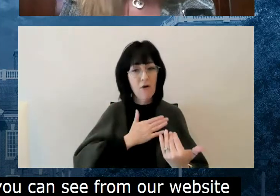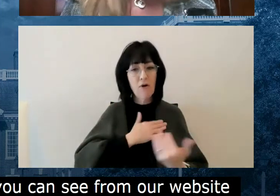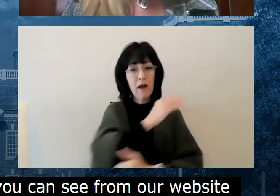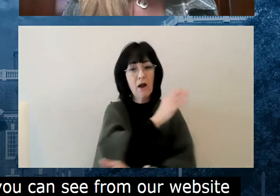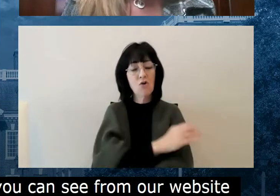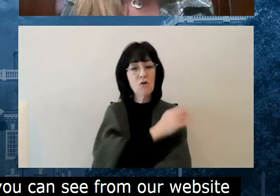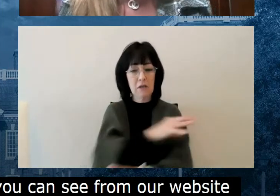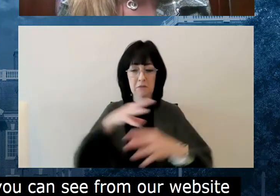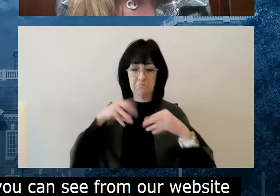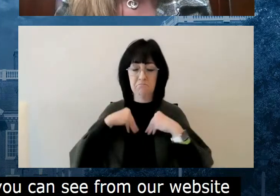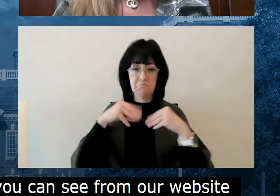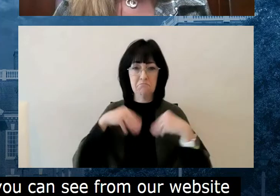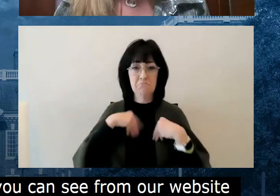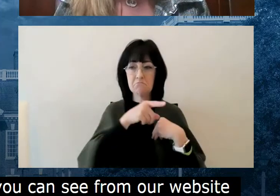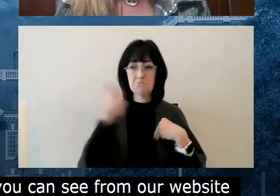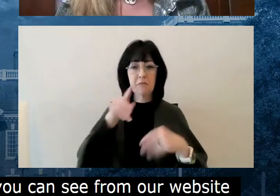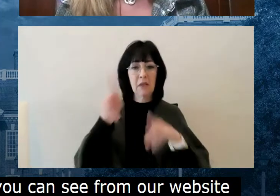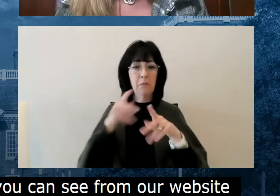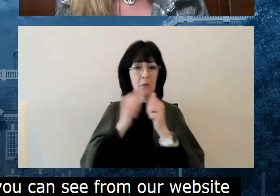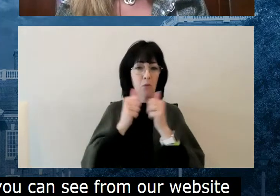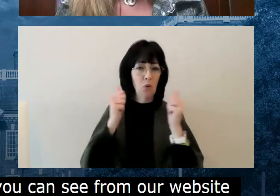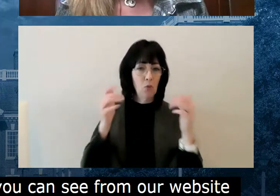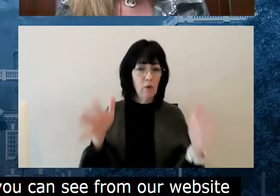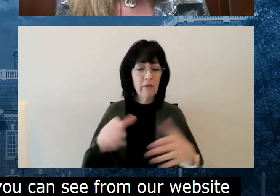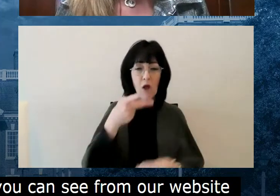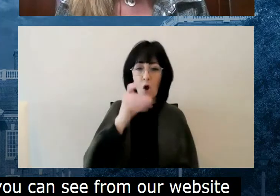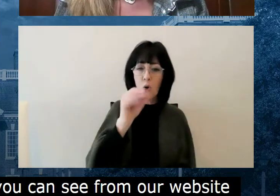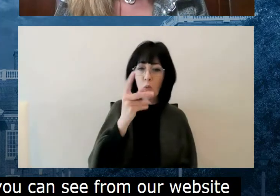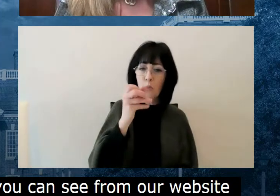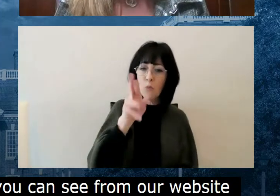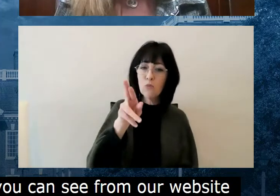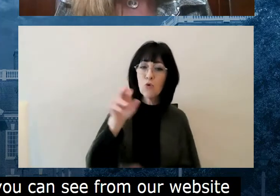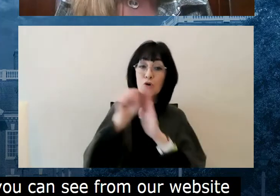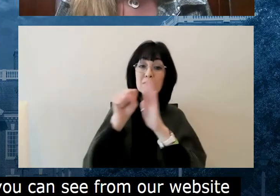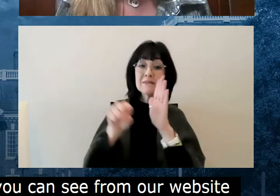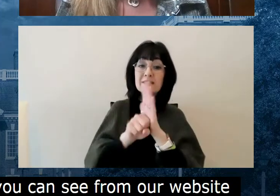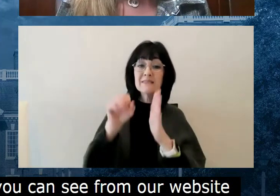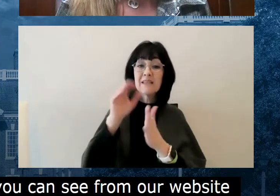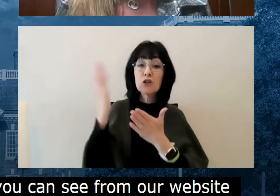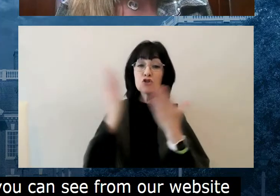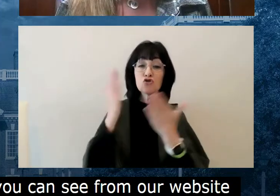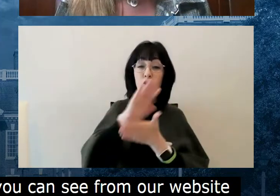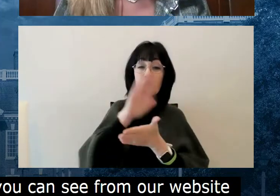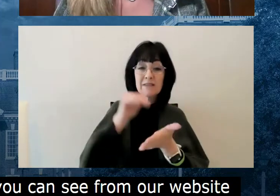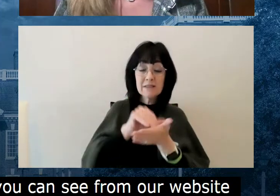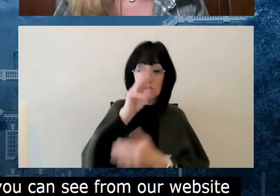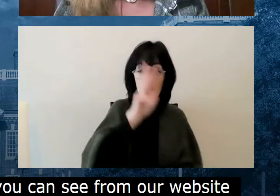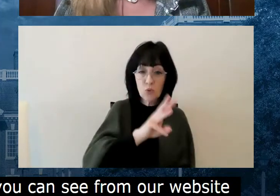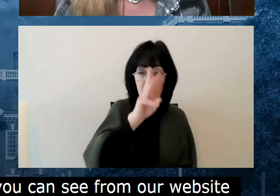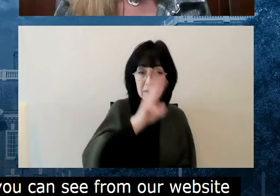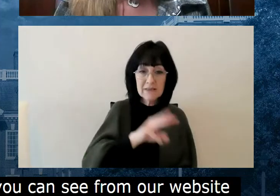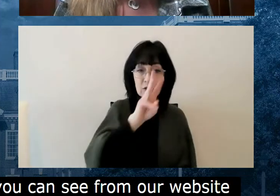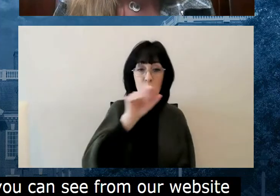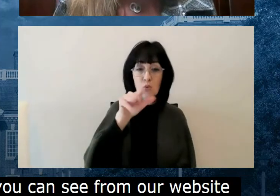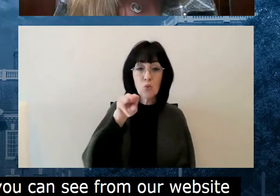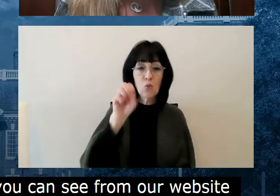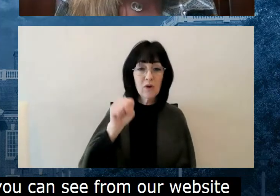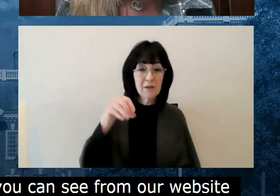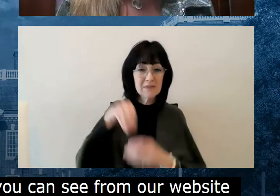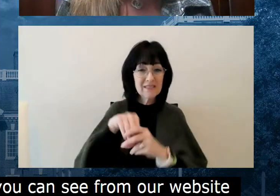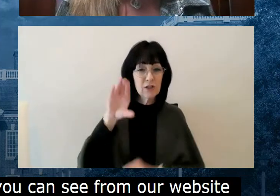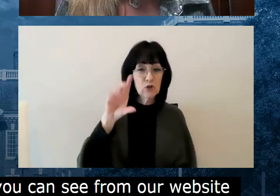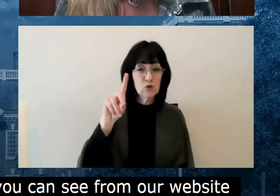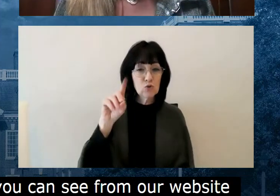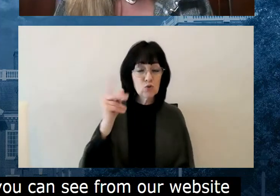at these particular clinics: the Porter State Service Center in Wilmington, Williams State Service Center in Dover, Riverwalk State Service Center